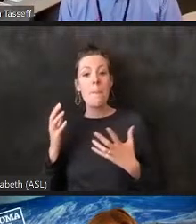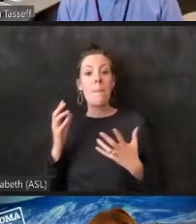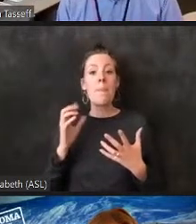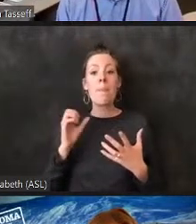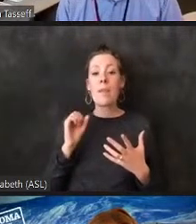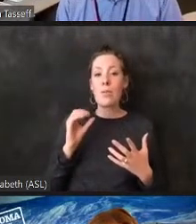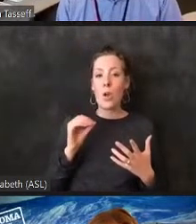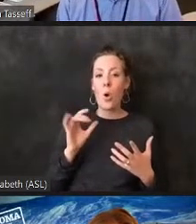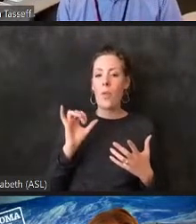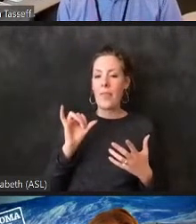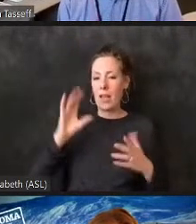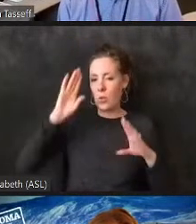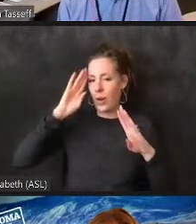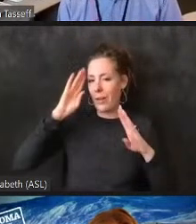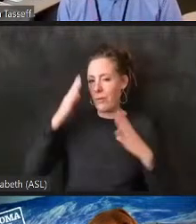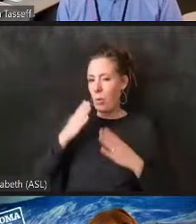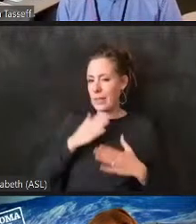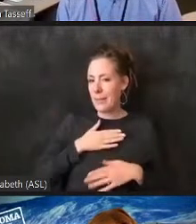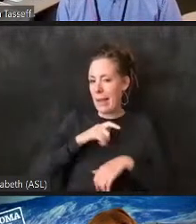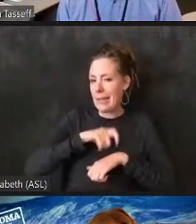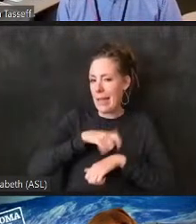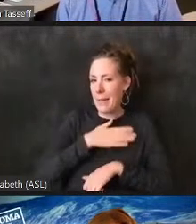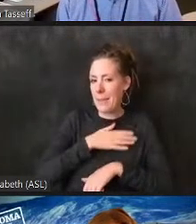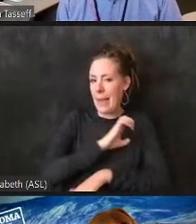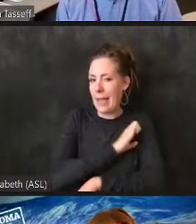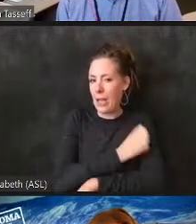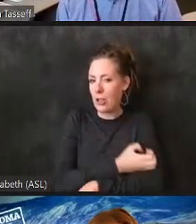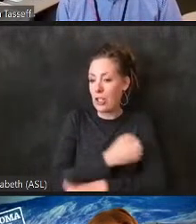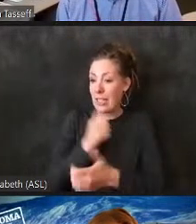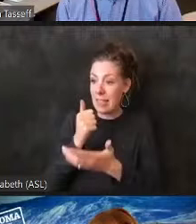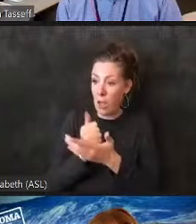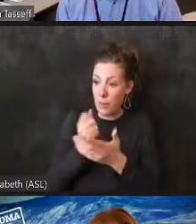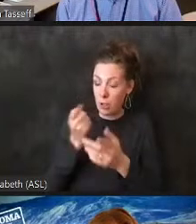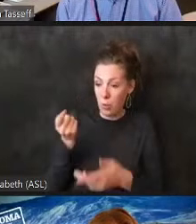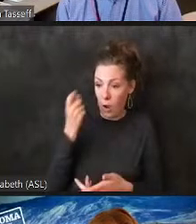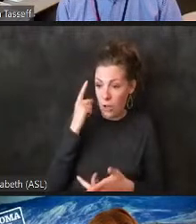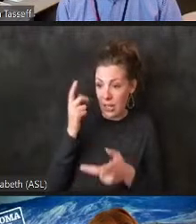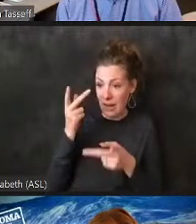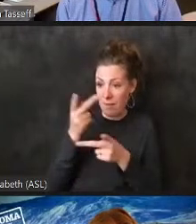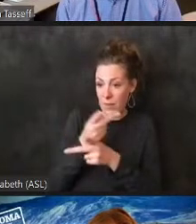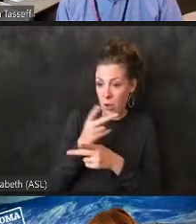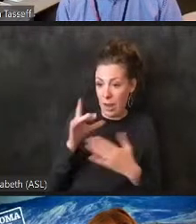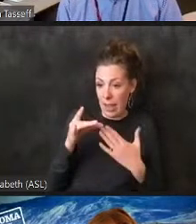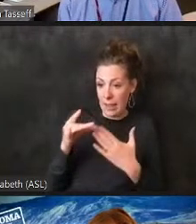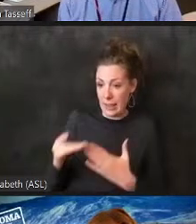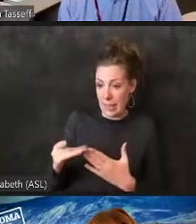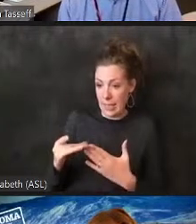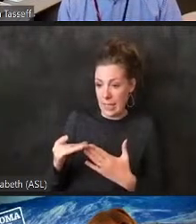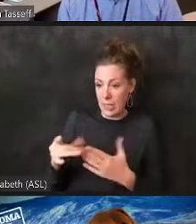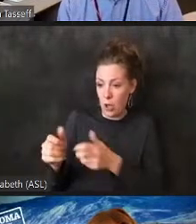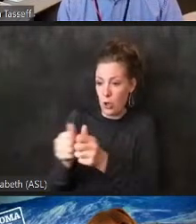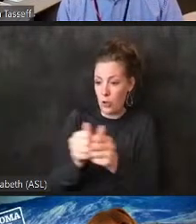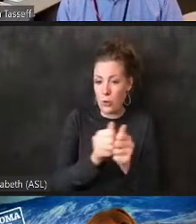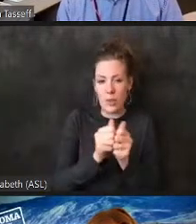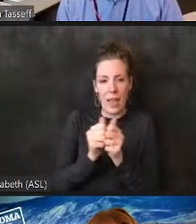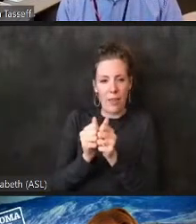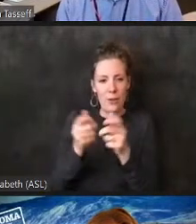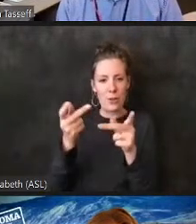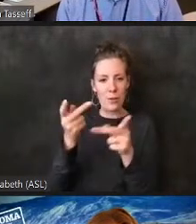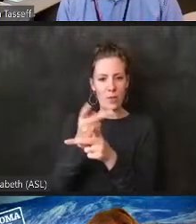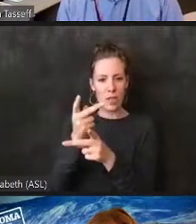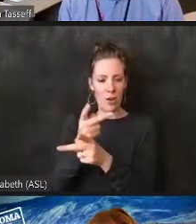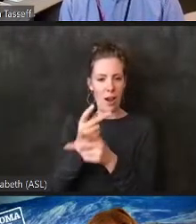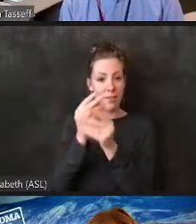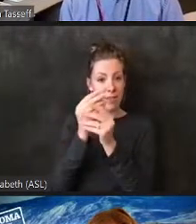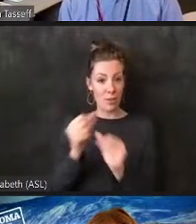putting most of my energy, is to helping understand and figure out and lead what does it look like together for us to figure out those solutions. And it's going